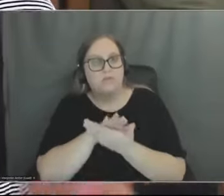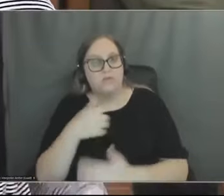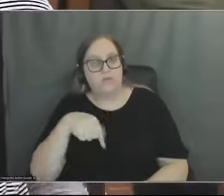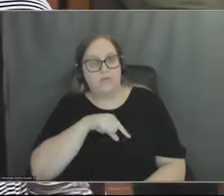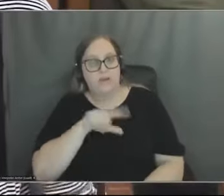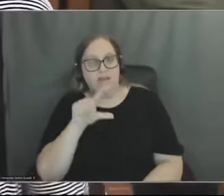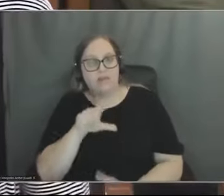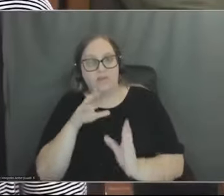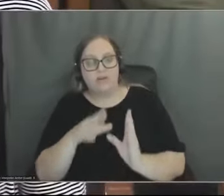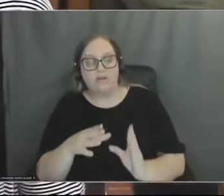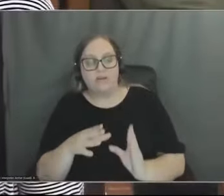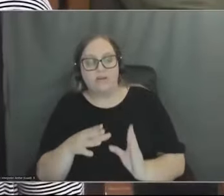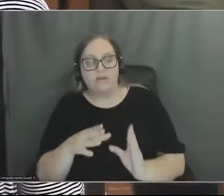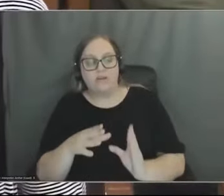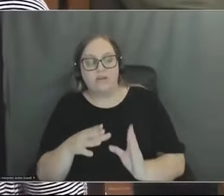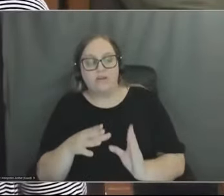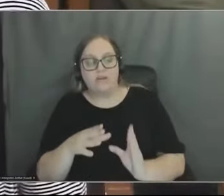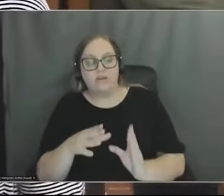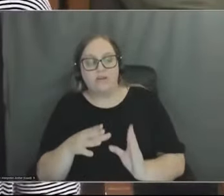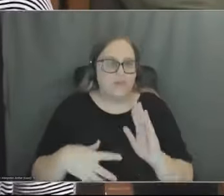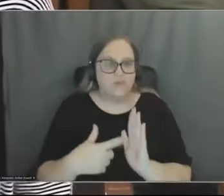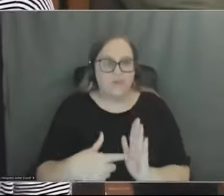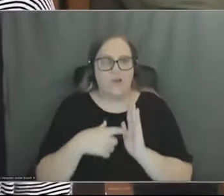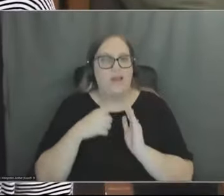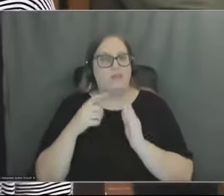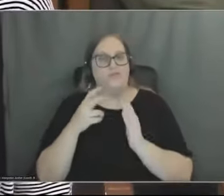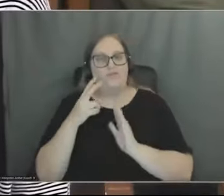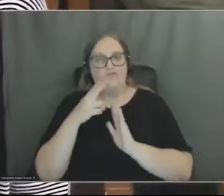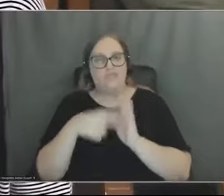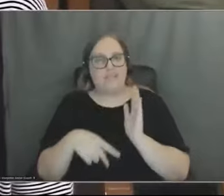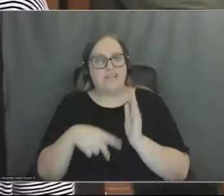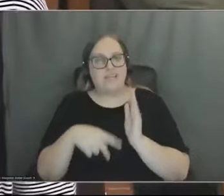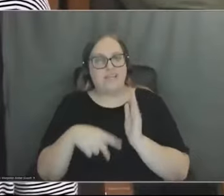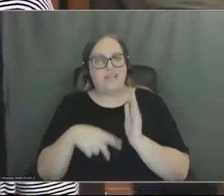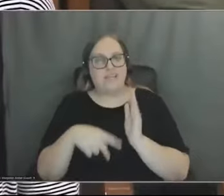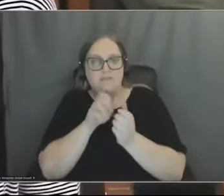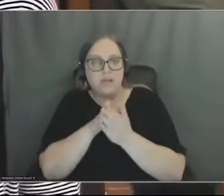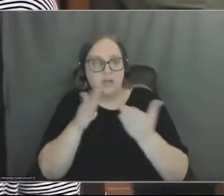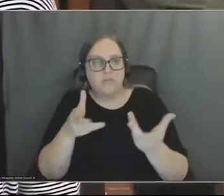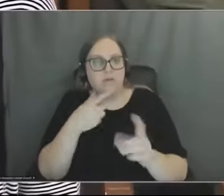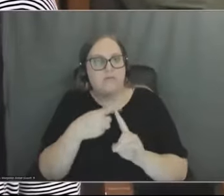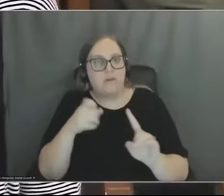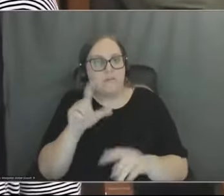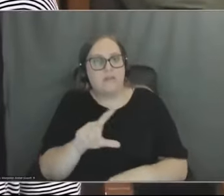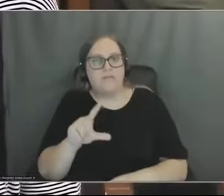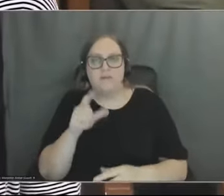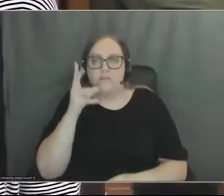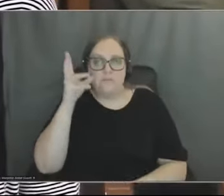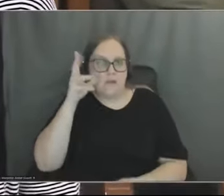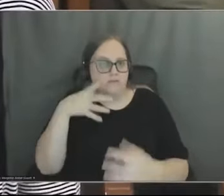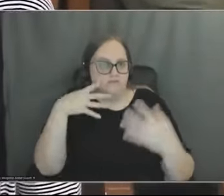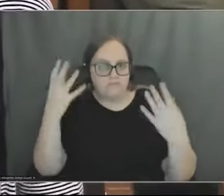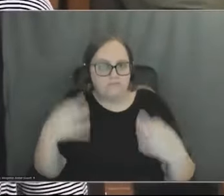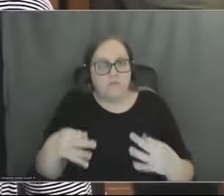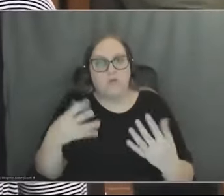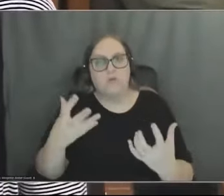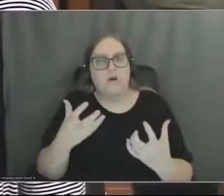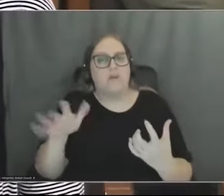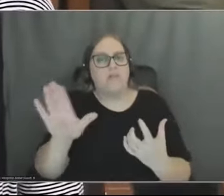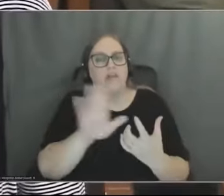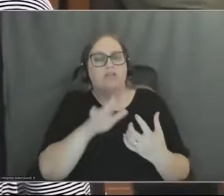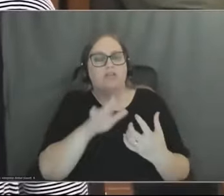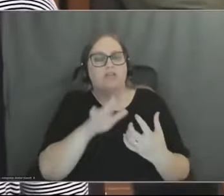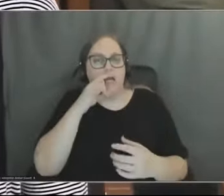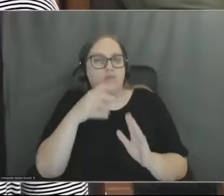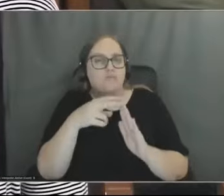student is required to read a particular book in the school library, and that parents absolutely have the right to decide what their child reads. But no one